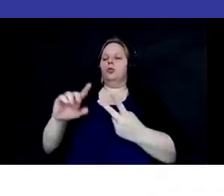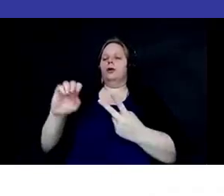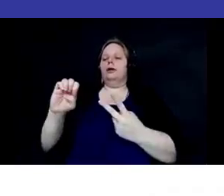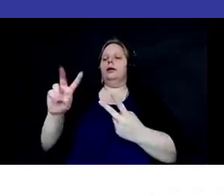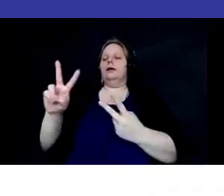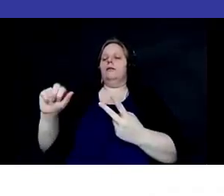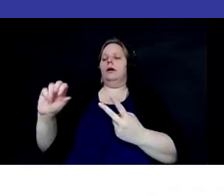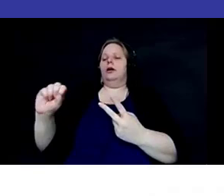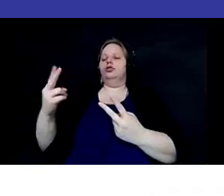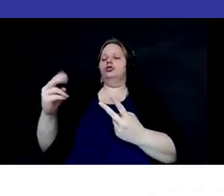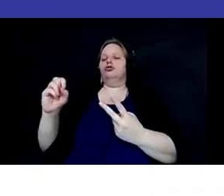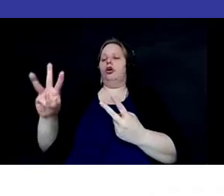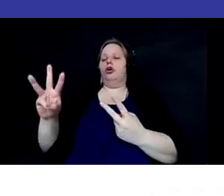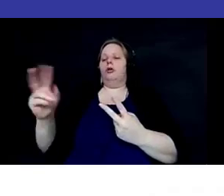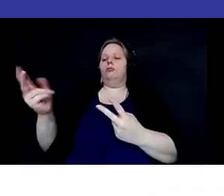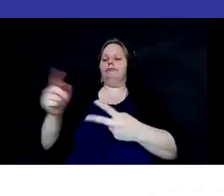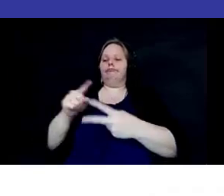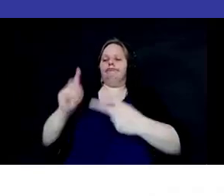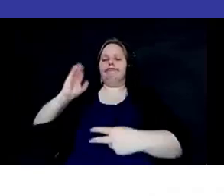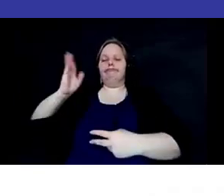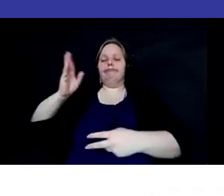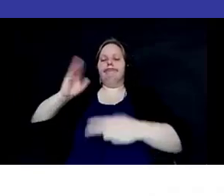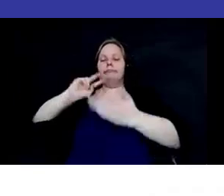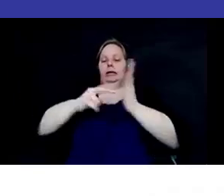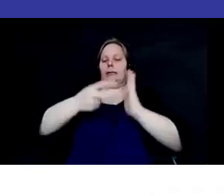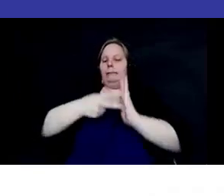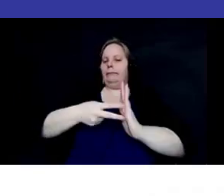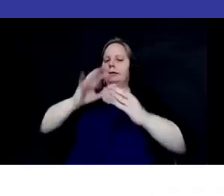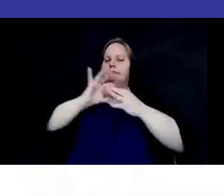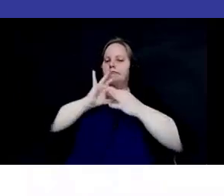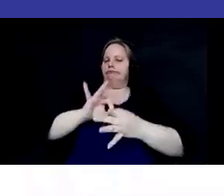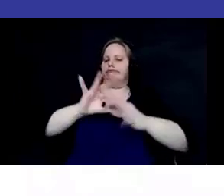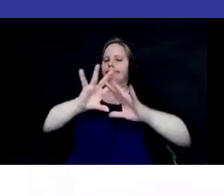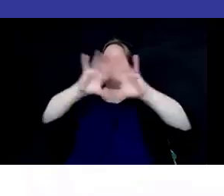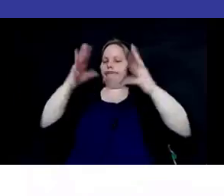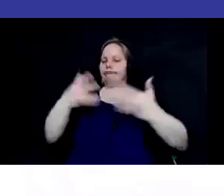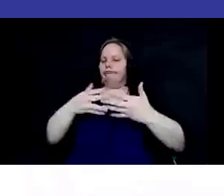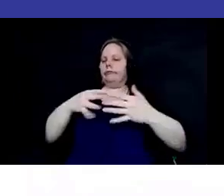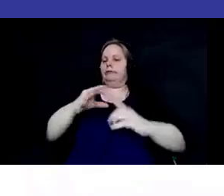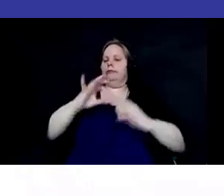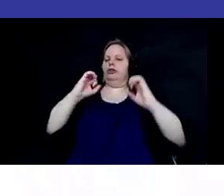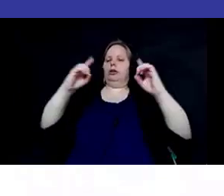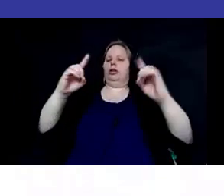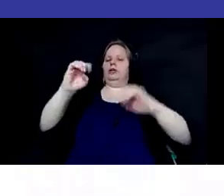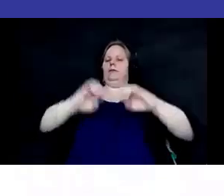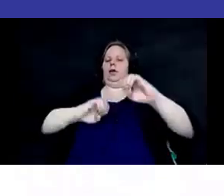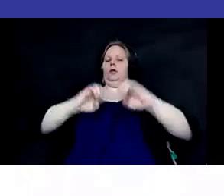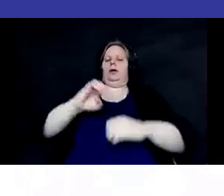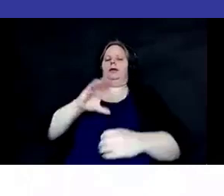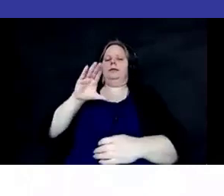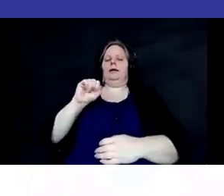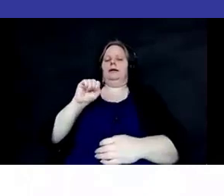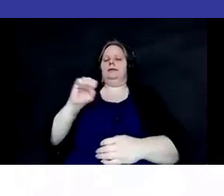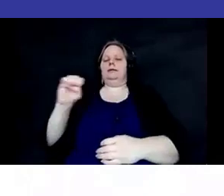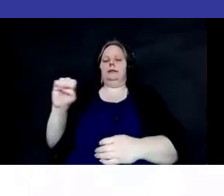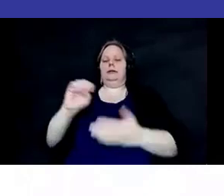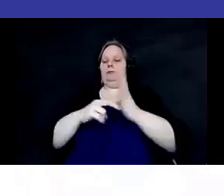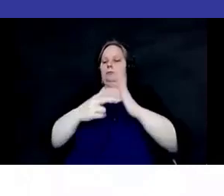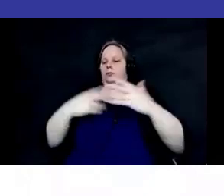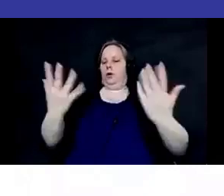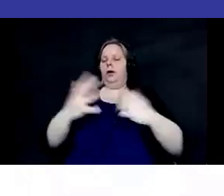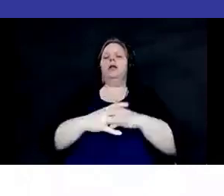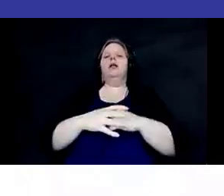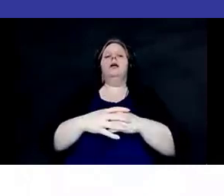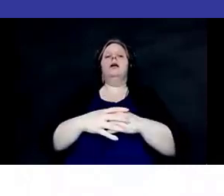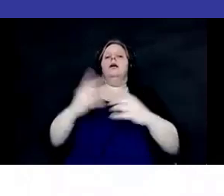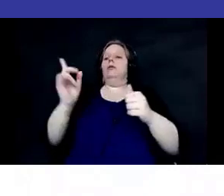team, presenting on what do we mean when we say a comprehensive special education evaluation. And before we do that, type in the